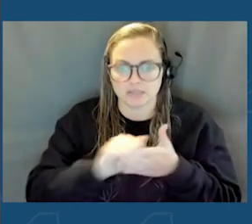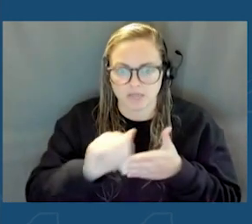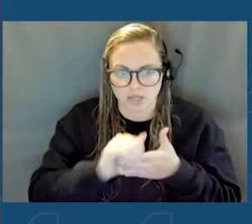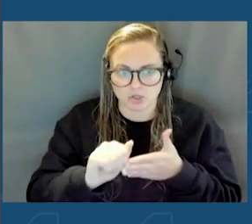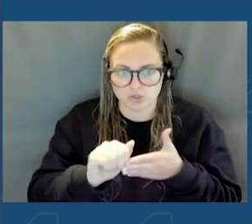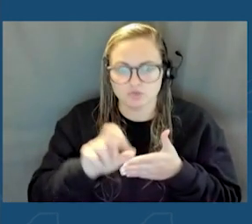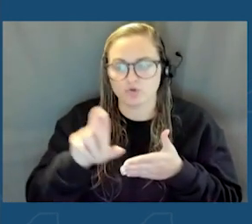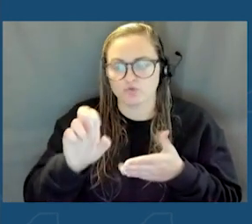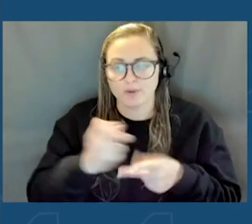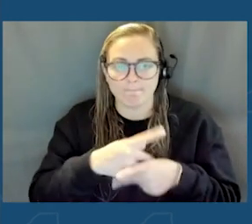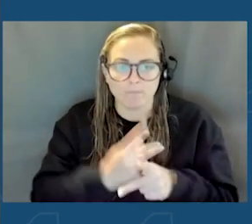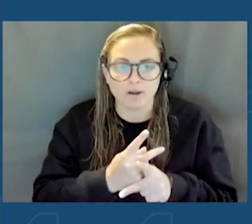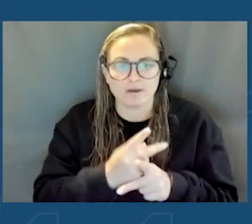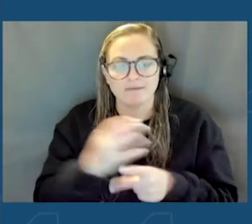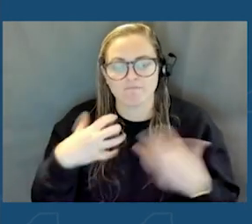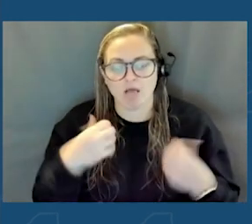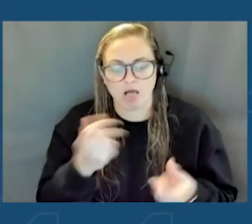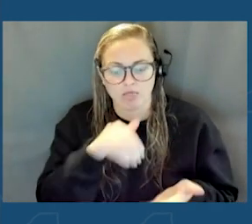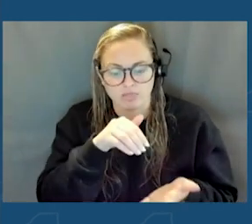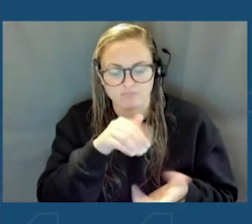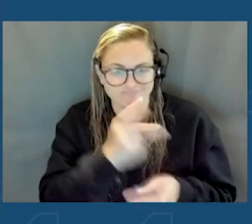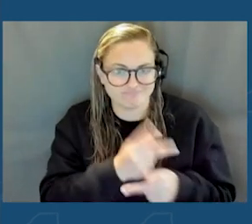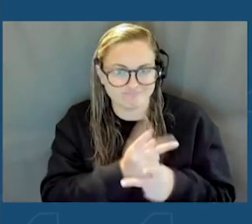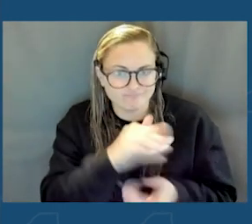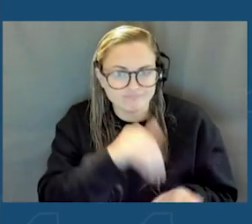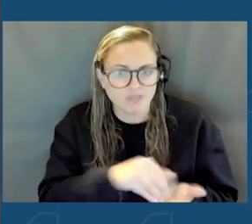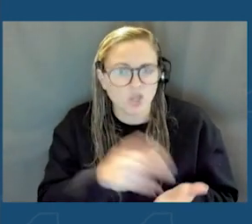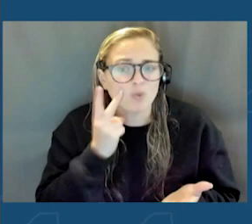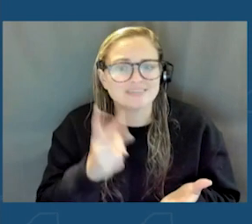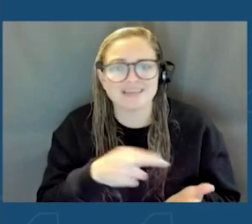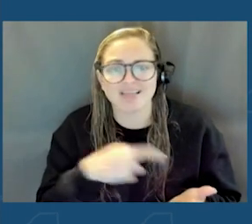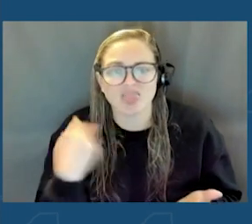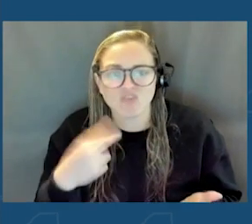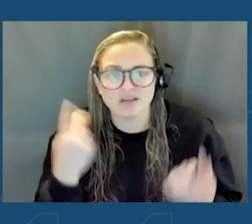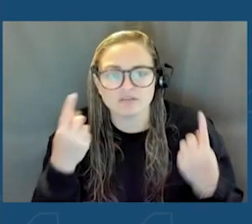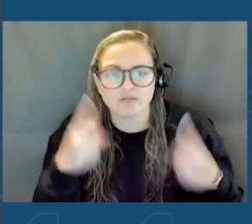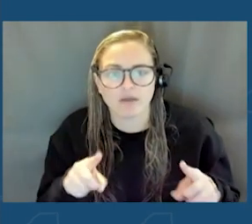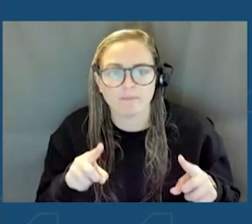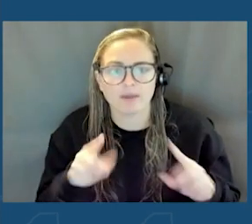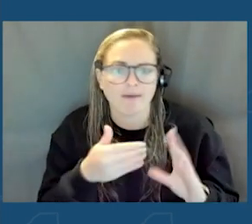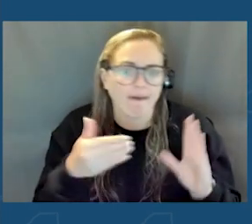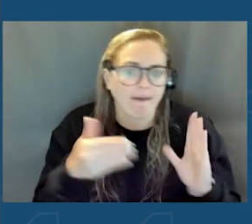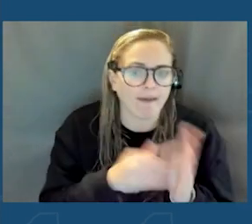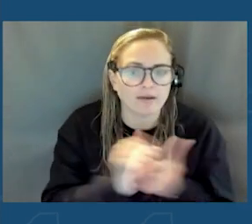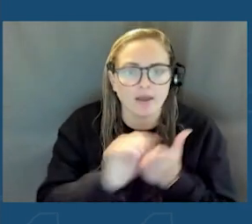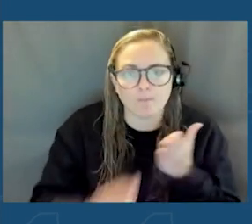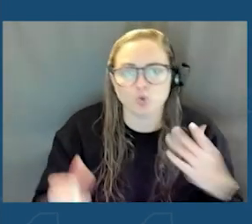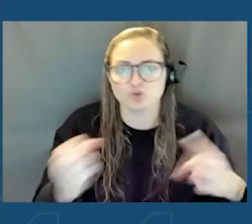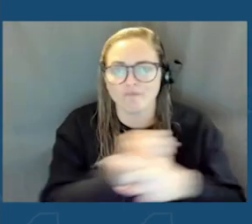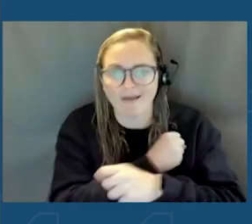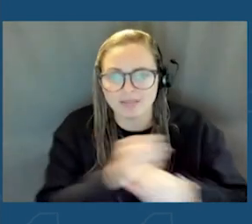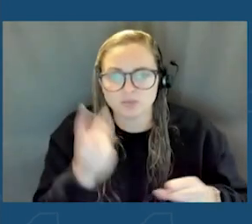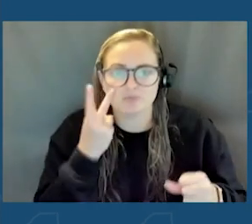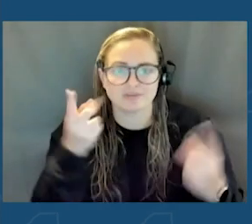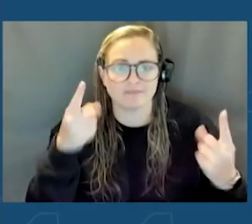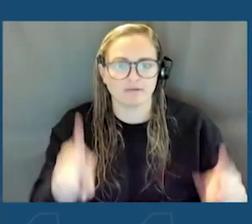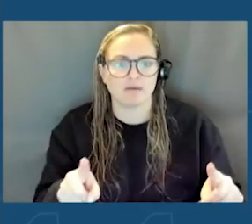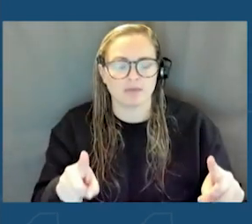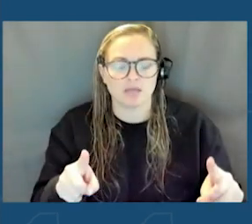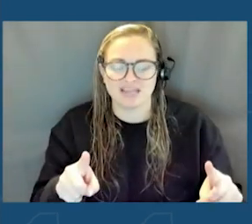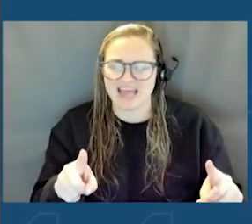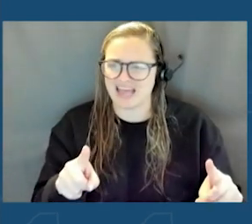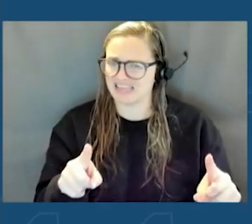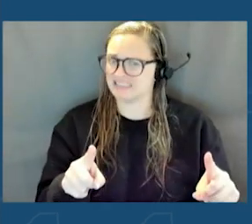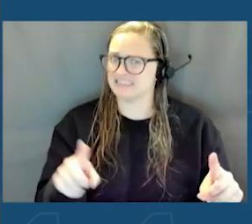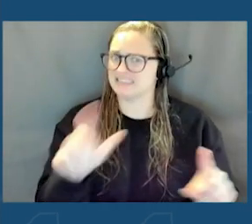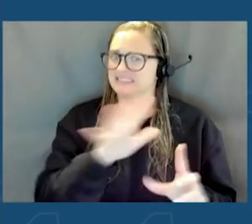reproductive health care centers because we've already seen the threats of anti-abortion violence. And the climate out there is just